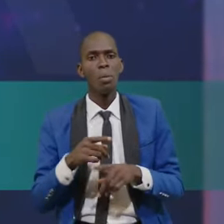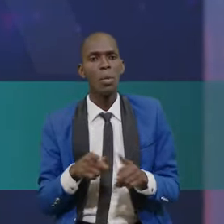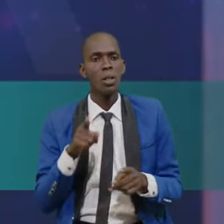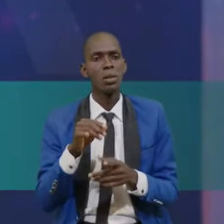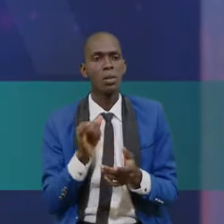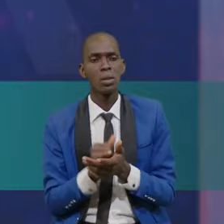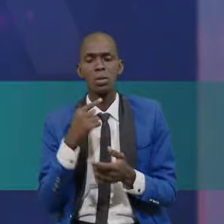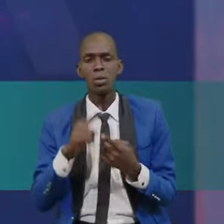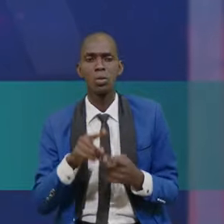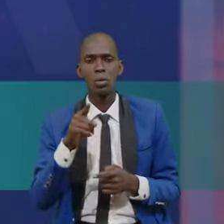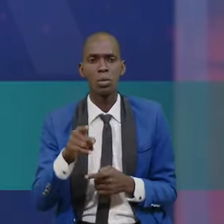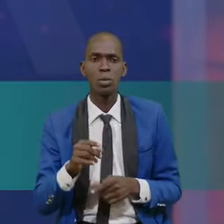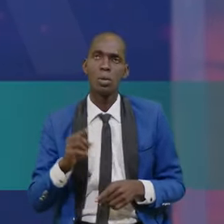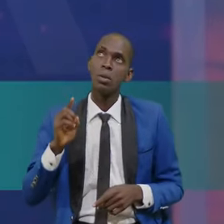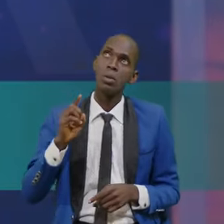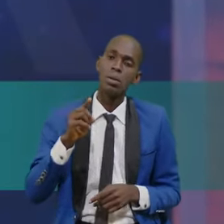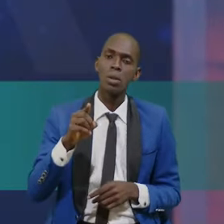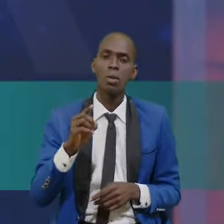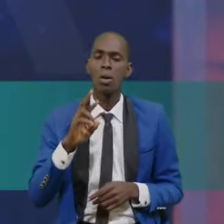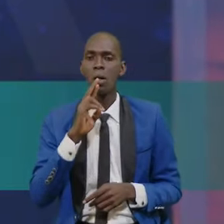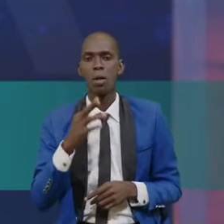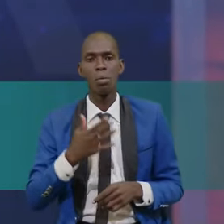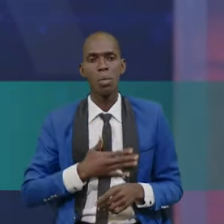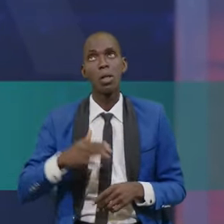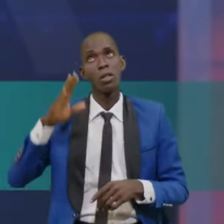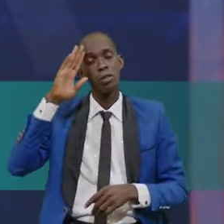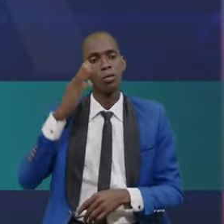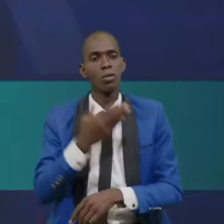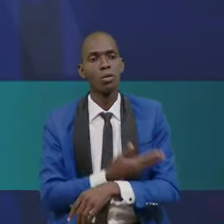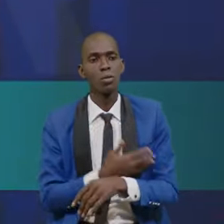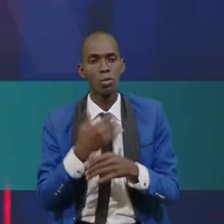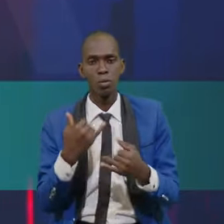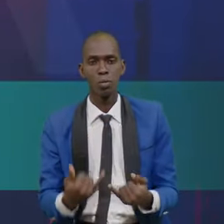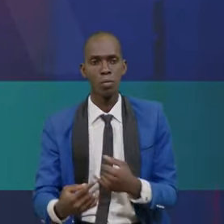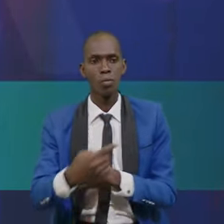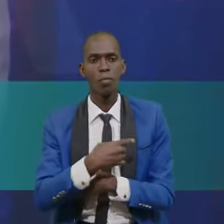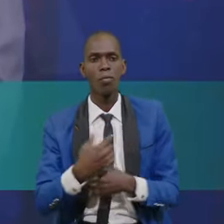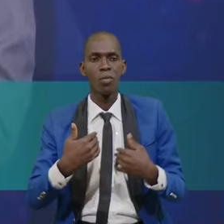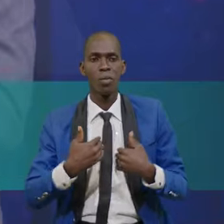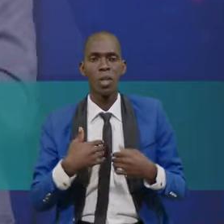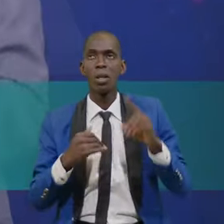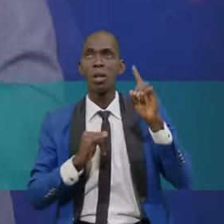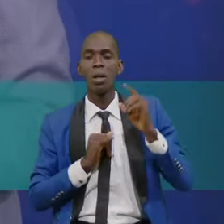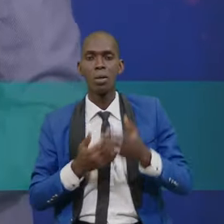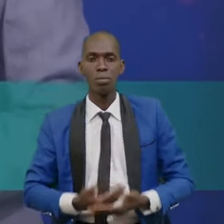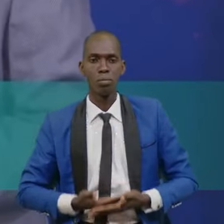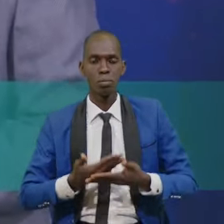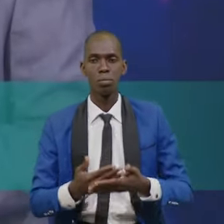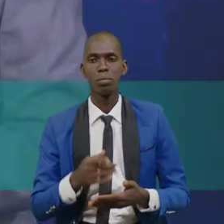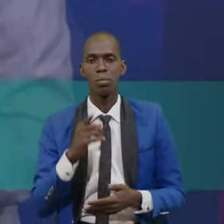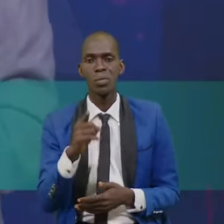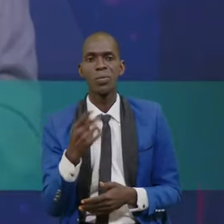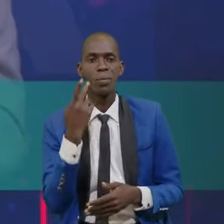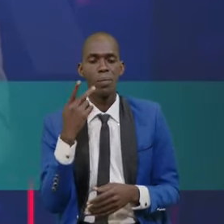thou art my son, today have I begotten thee. We're looking